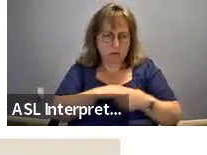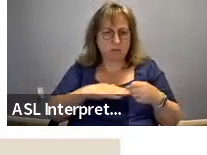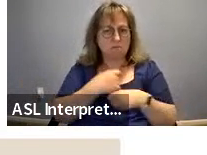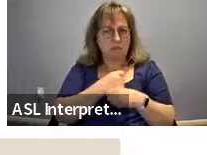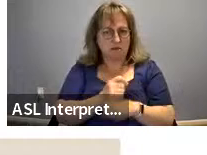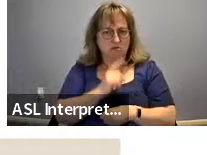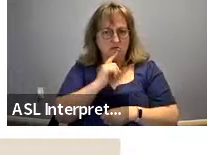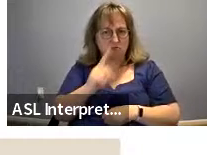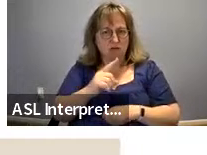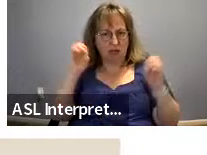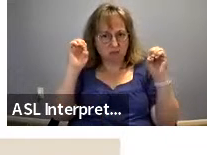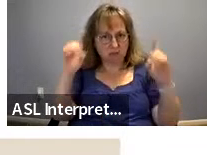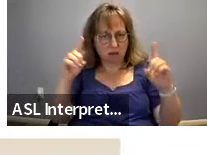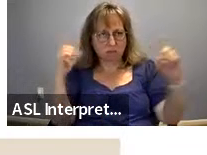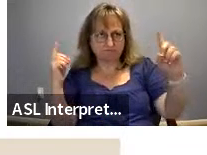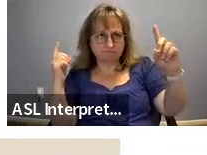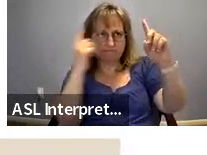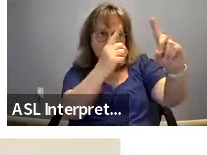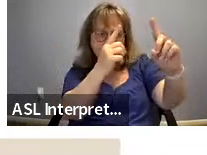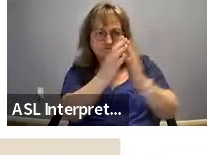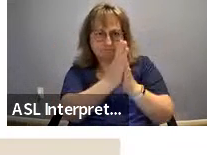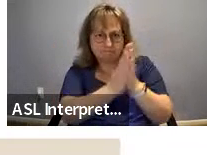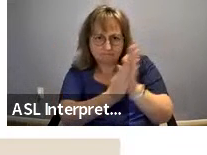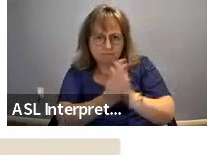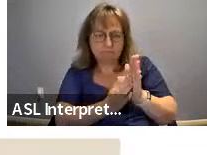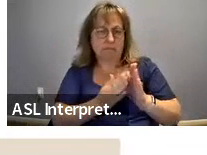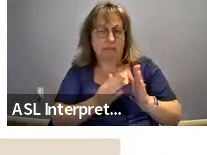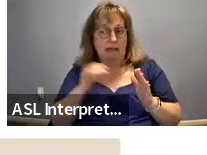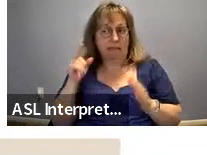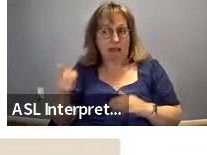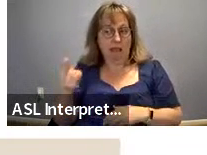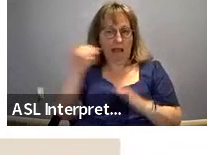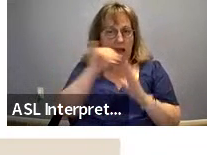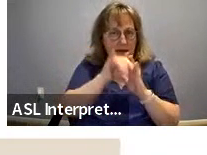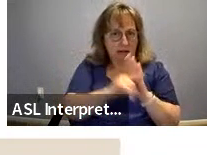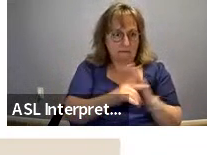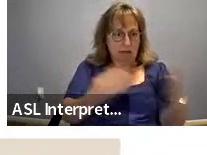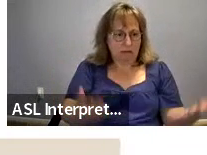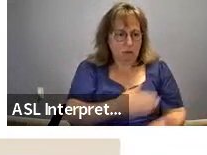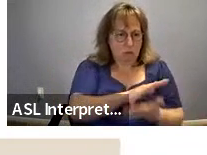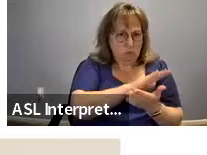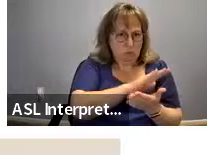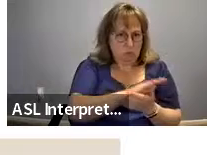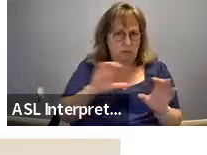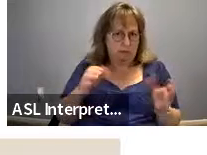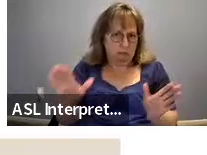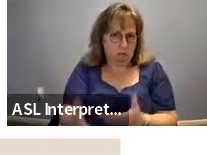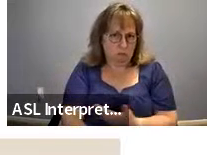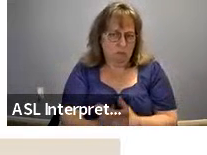aims that they have identified in our classrooms and in our schools.